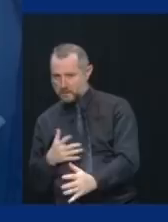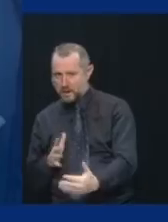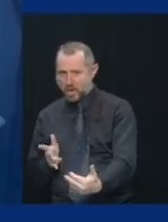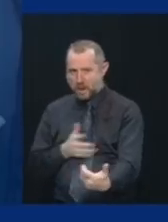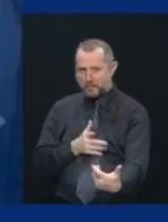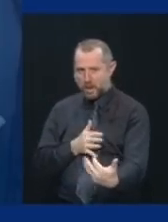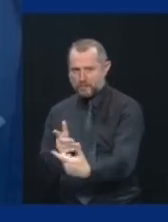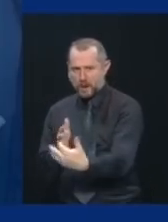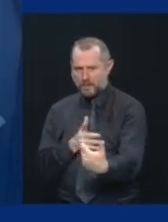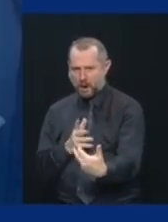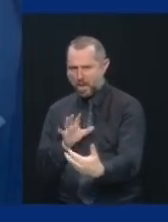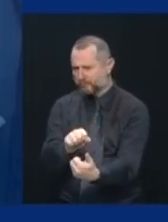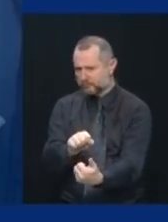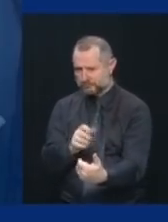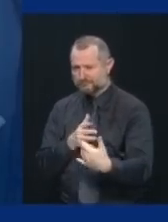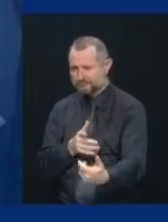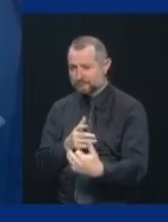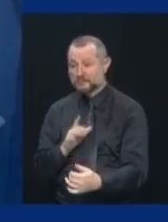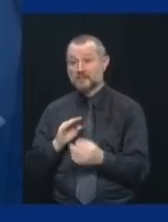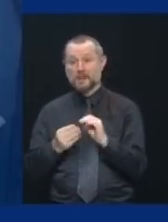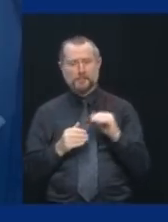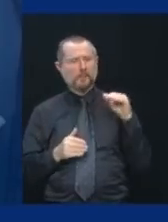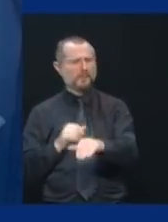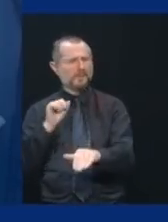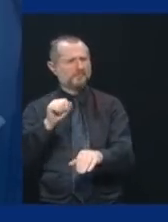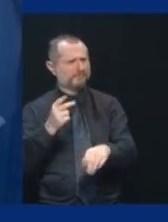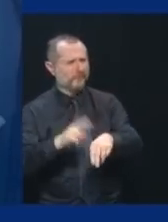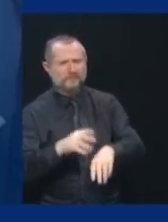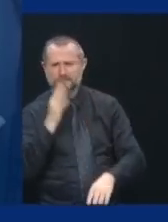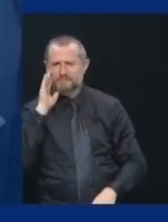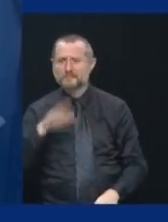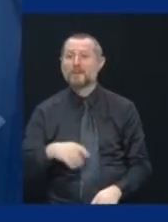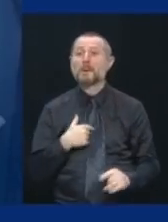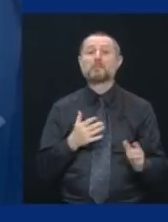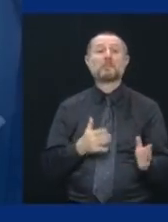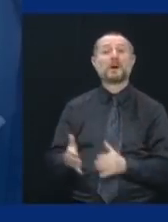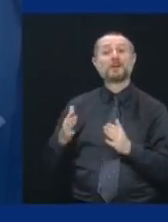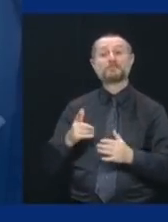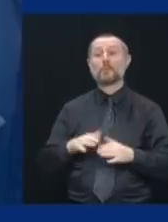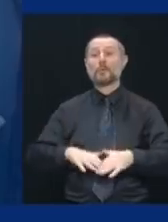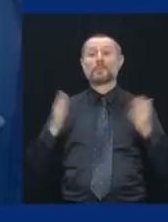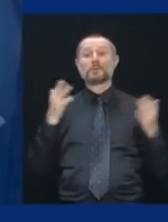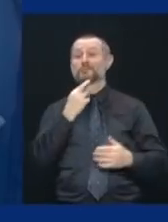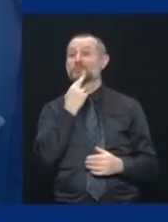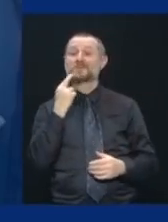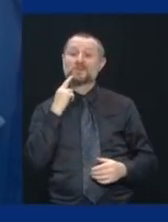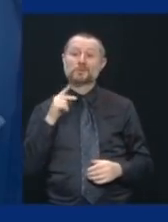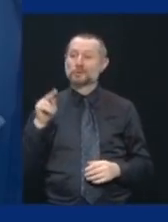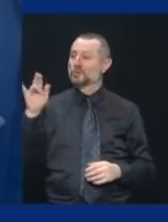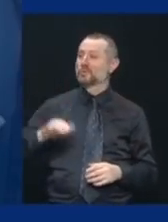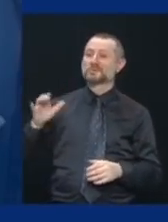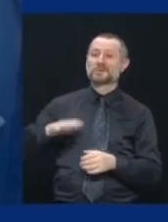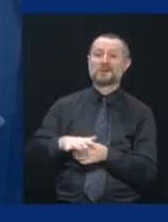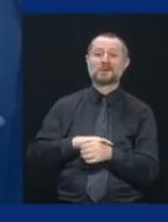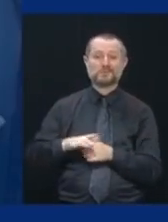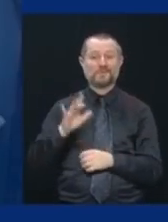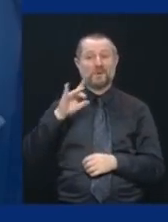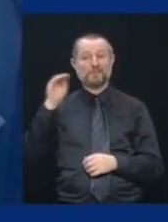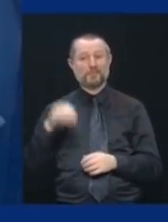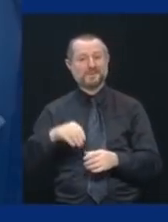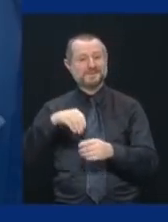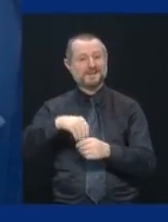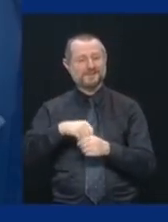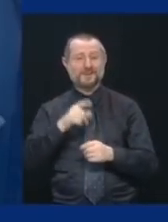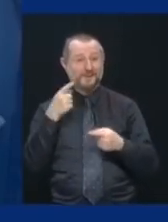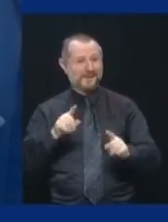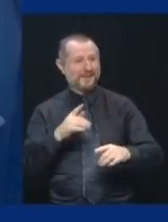But the numbers are down now. We were planning to open the restaurants in New York City 25% indoor dining on